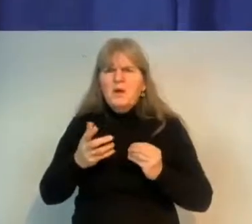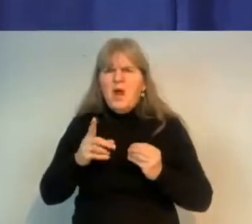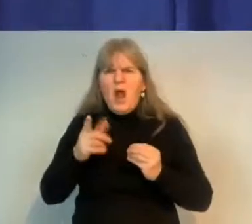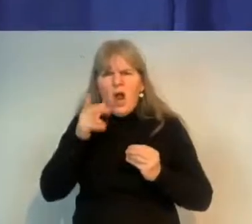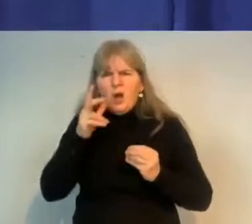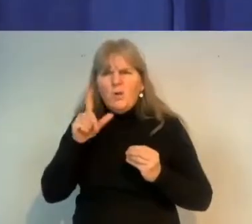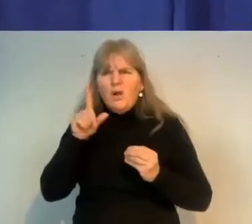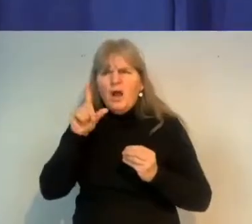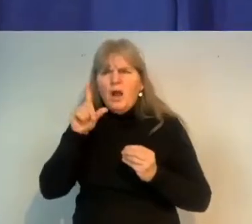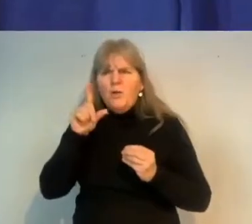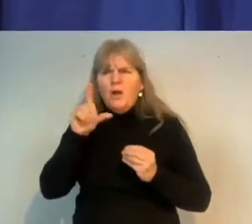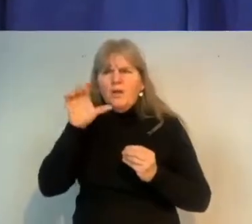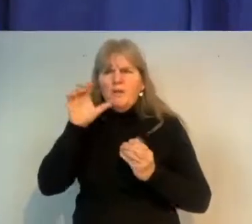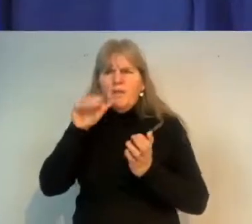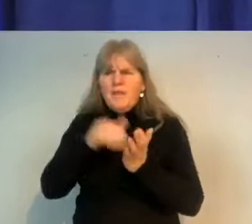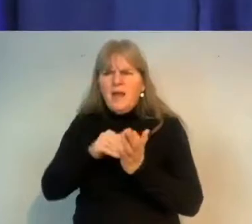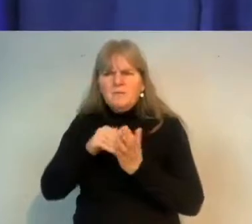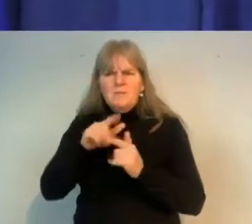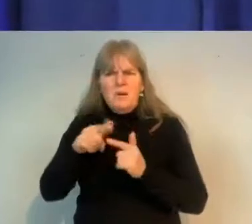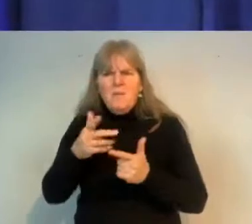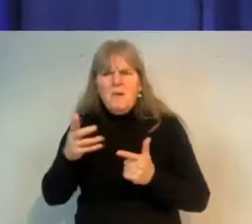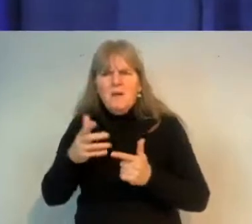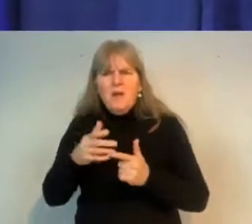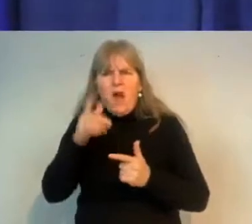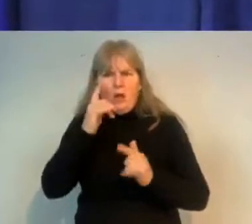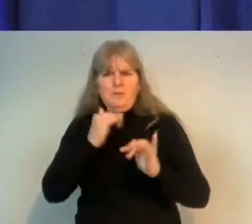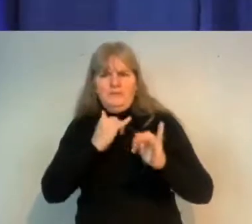getting from the feds. Yeah, that's the number I heard as well.